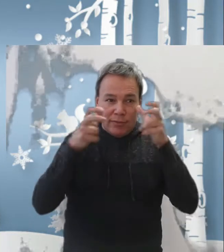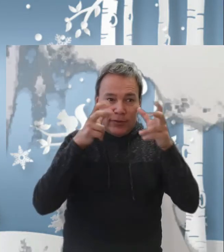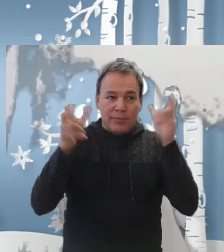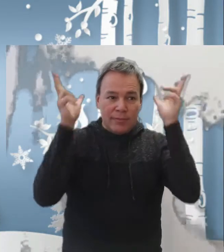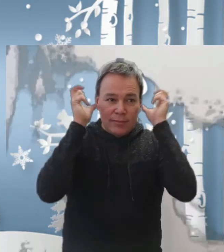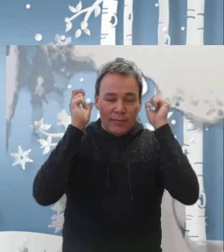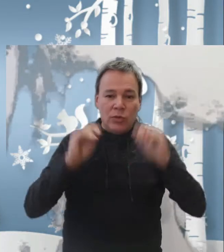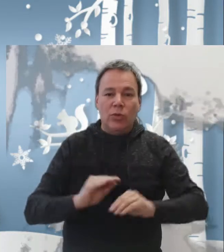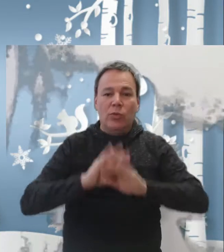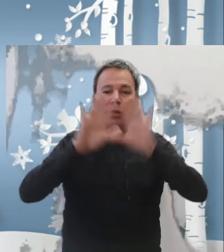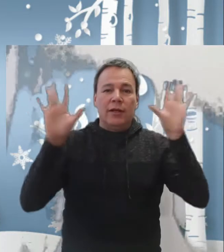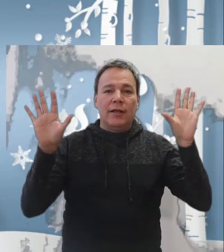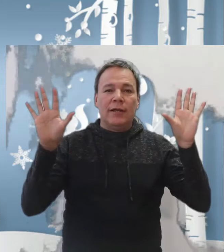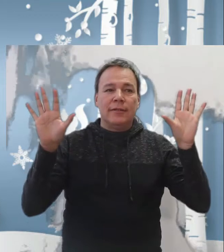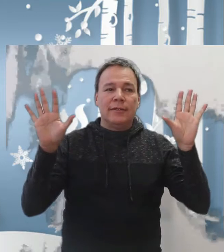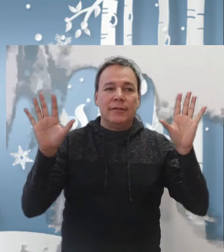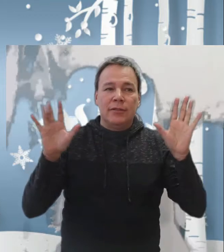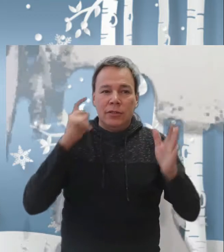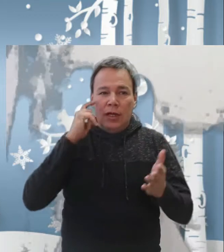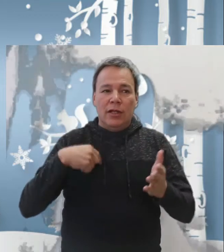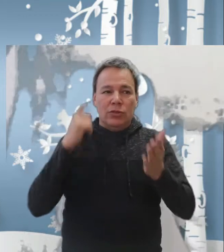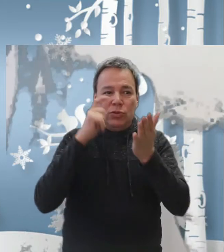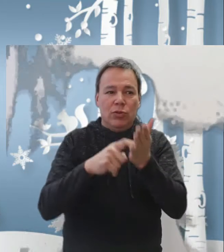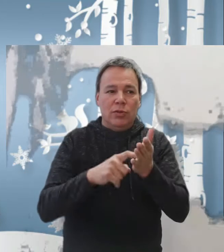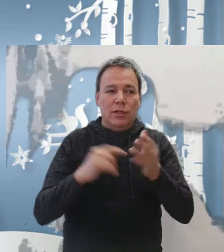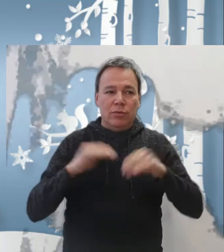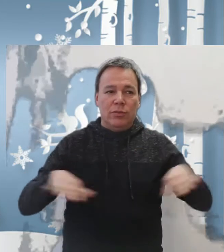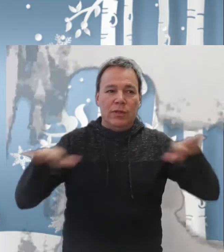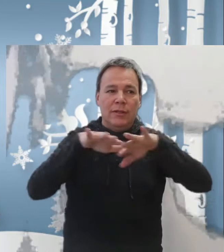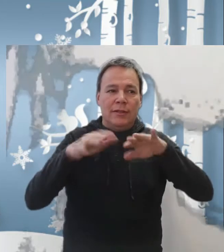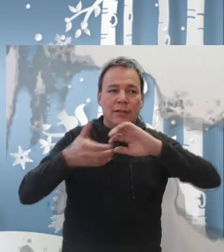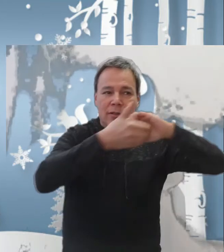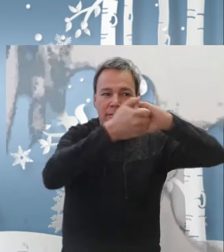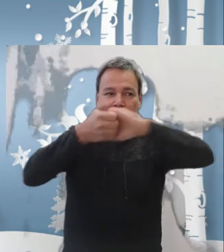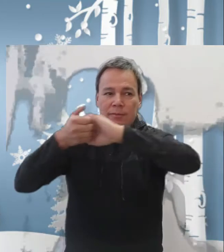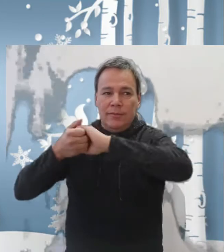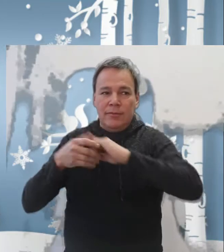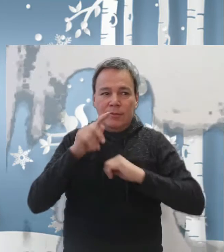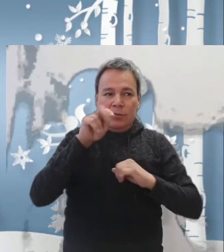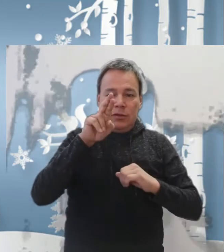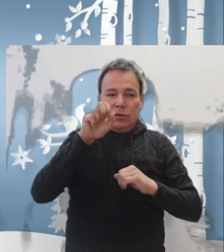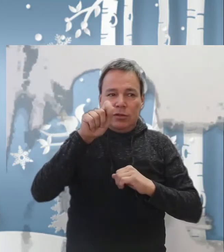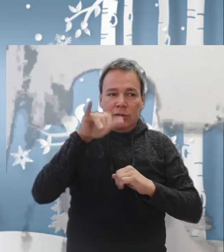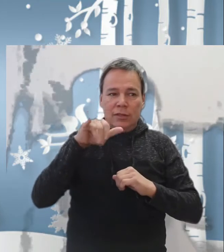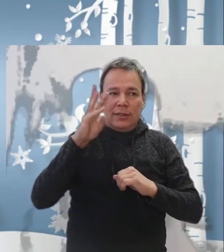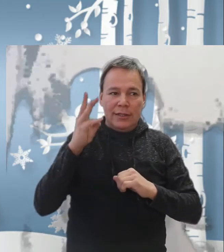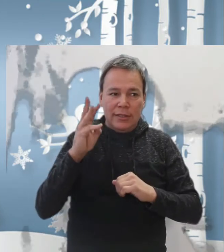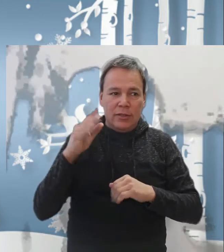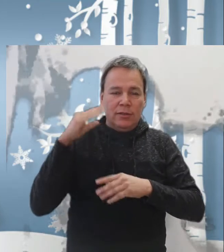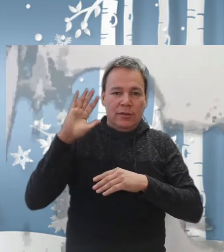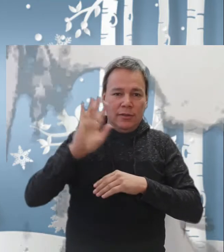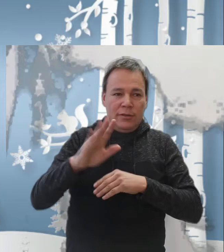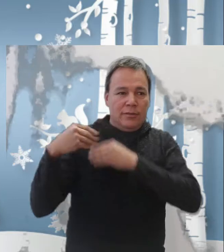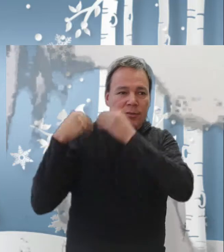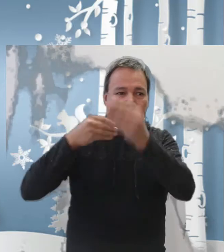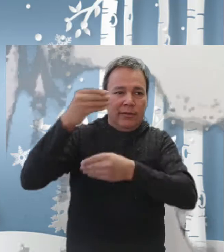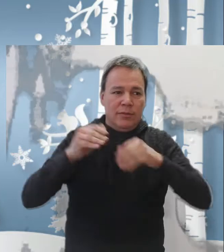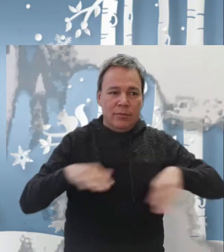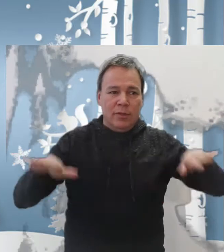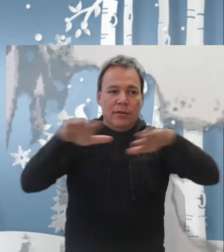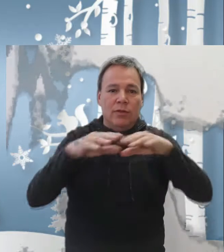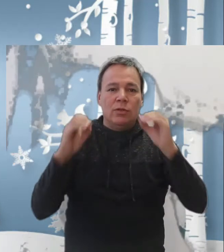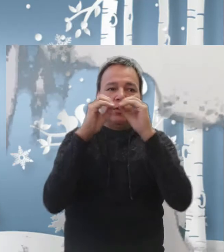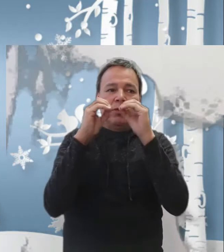better. And I want to also acknowledge that we're here on Treaty 6 territory, the traditional homeland of the